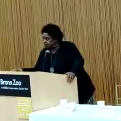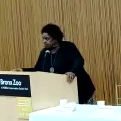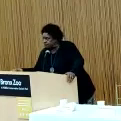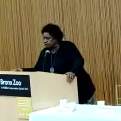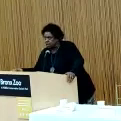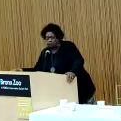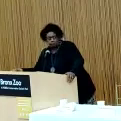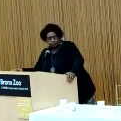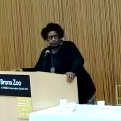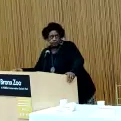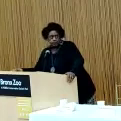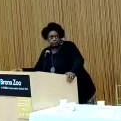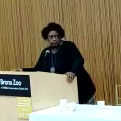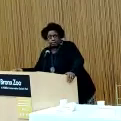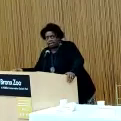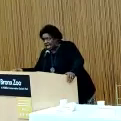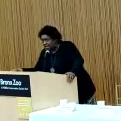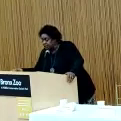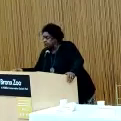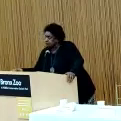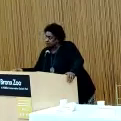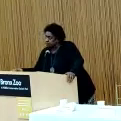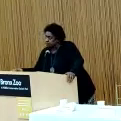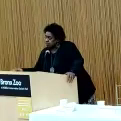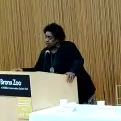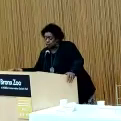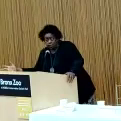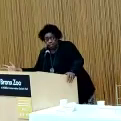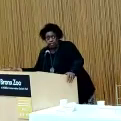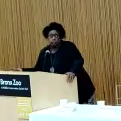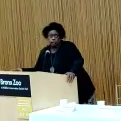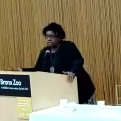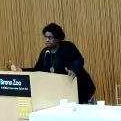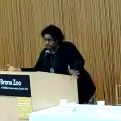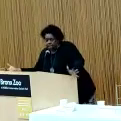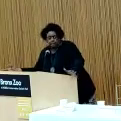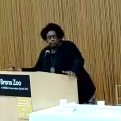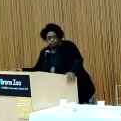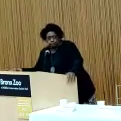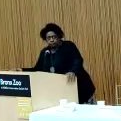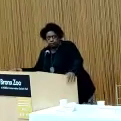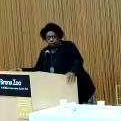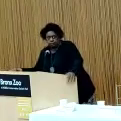name no they ask are are they financially